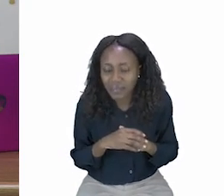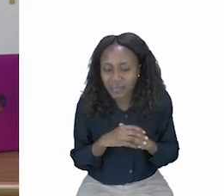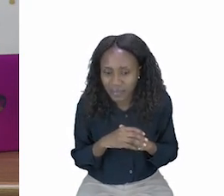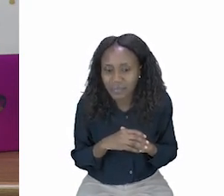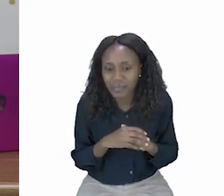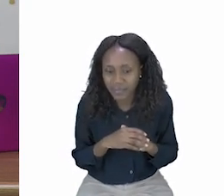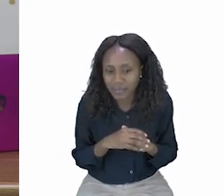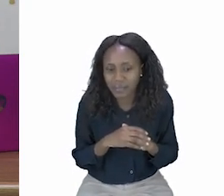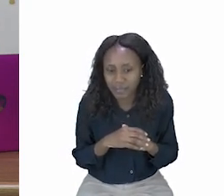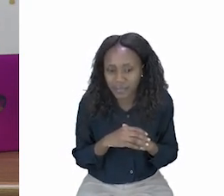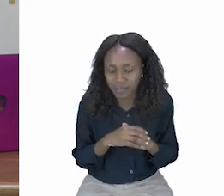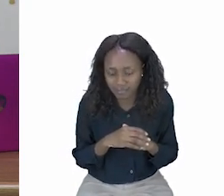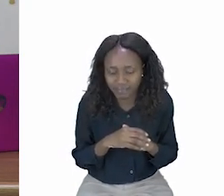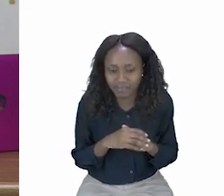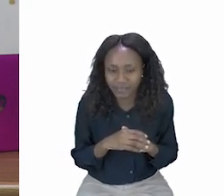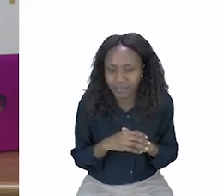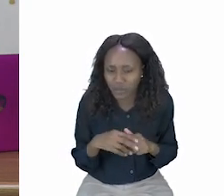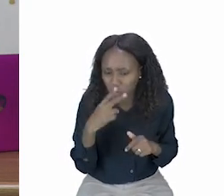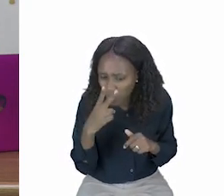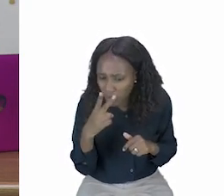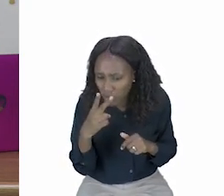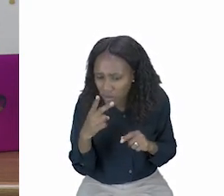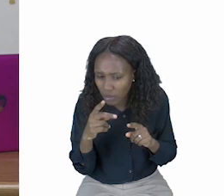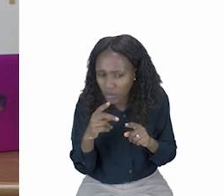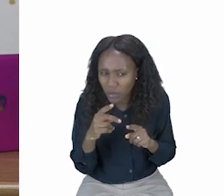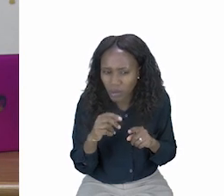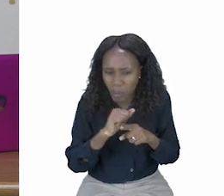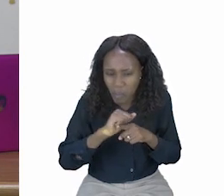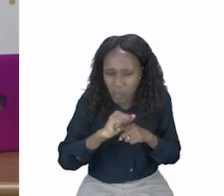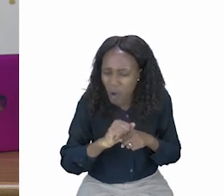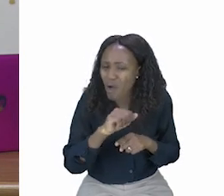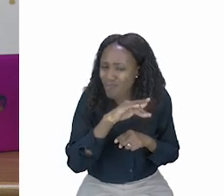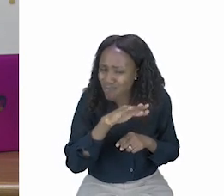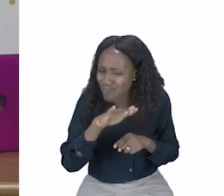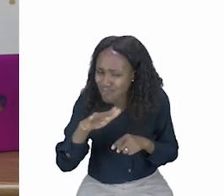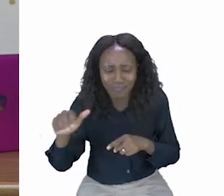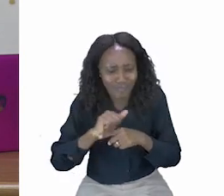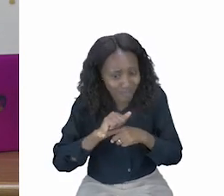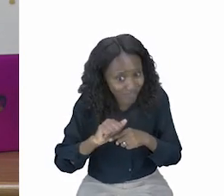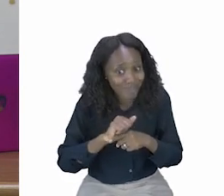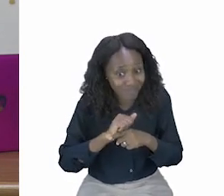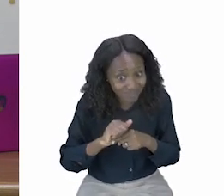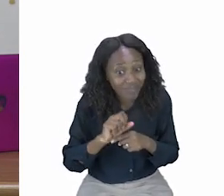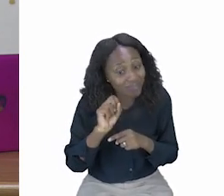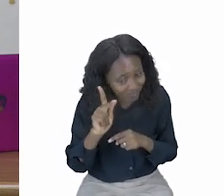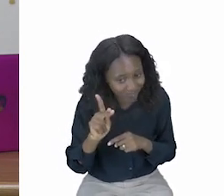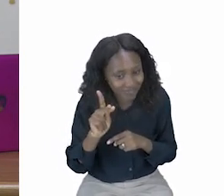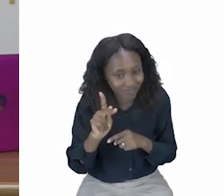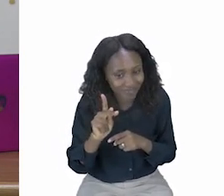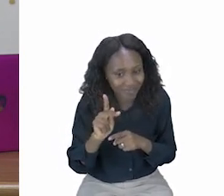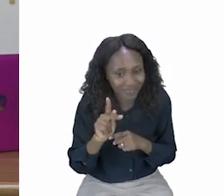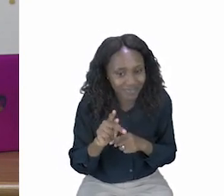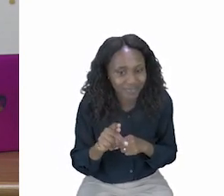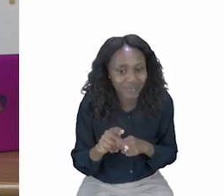your L's and all your E's and A's and G's in the right place. And once you